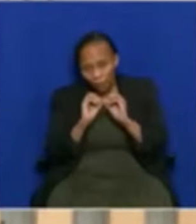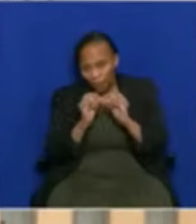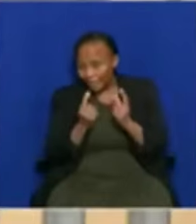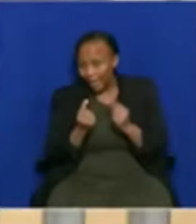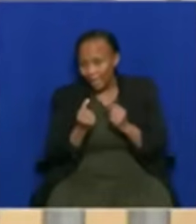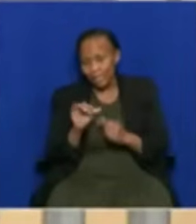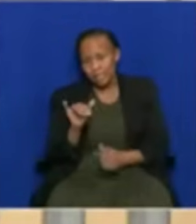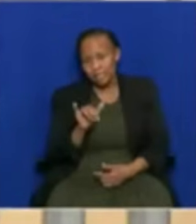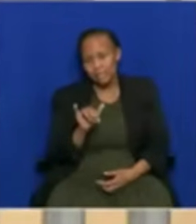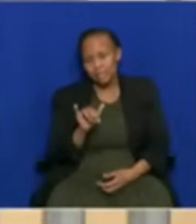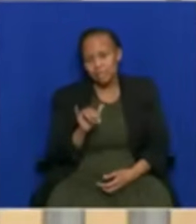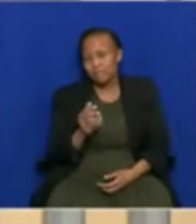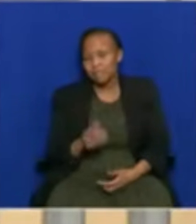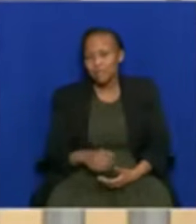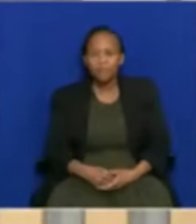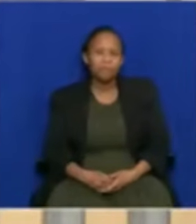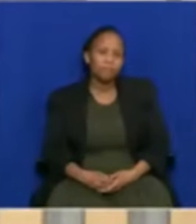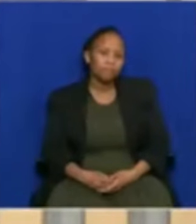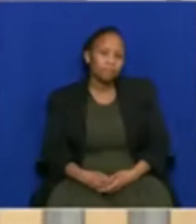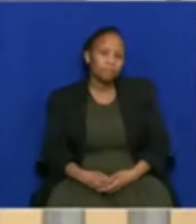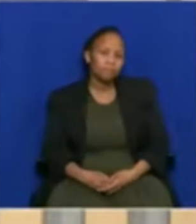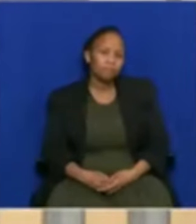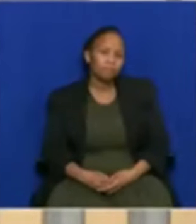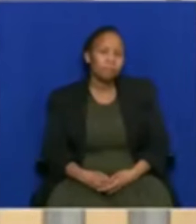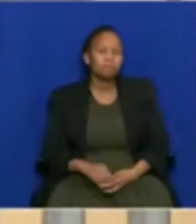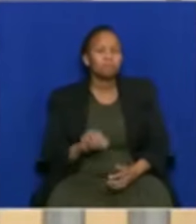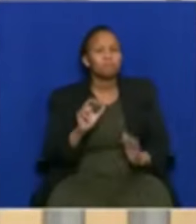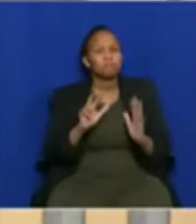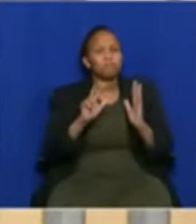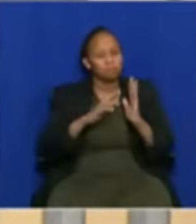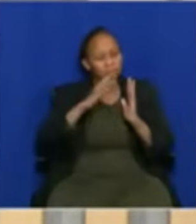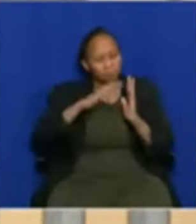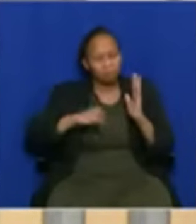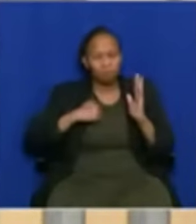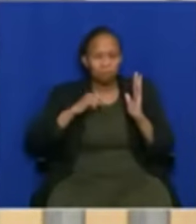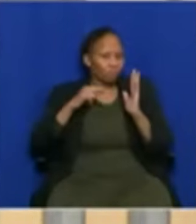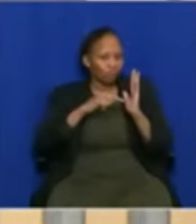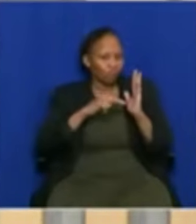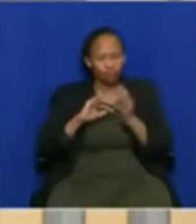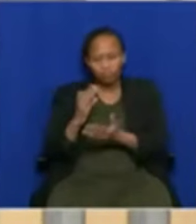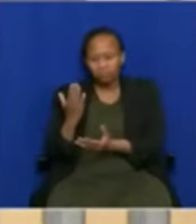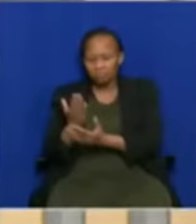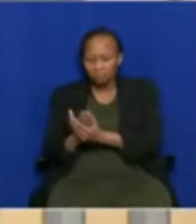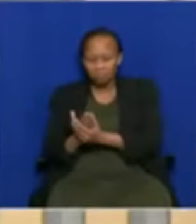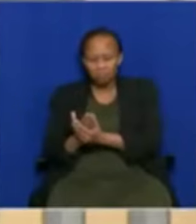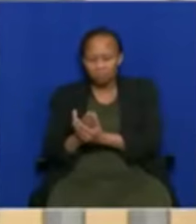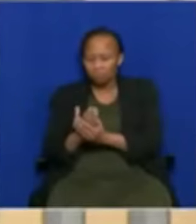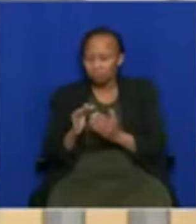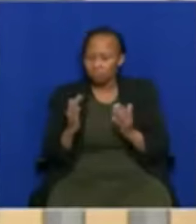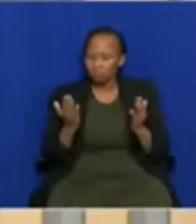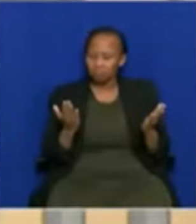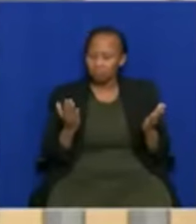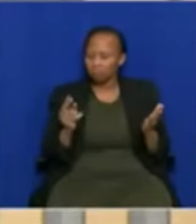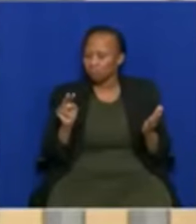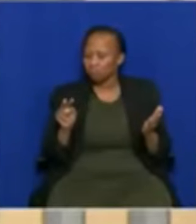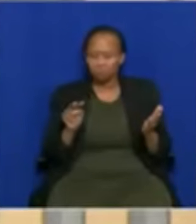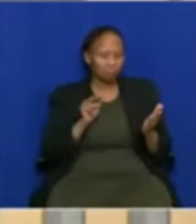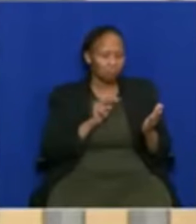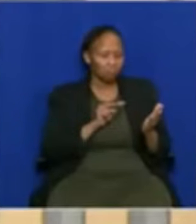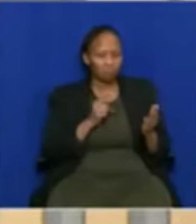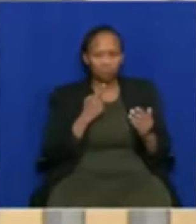When I looked at the affidavit and I looked at the docket, and as I said, the docket had sparse information on it, and I'll